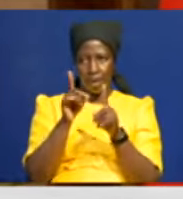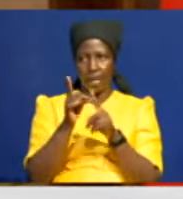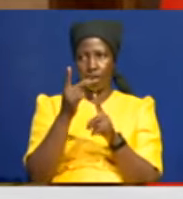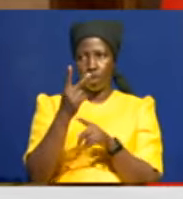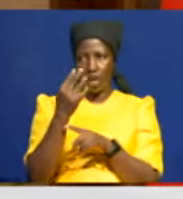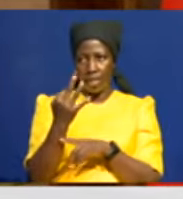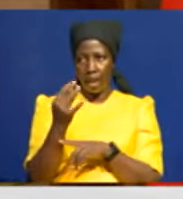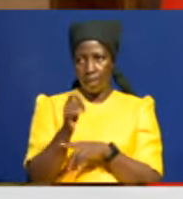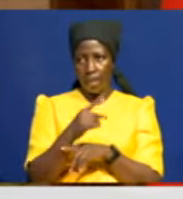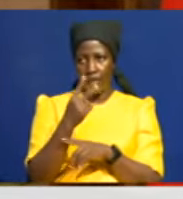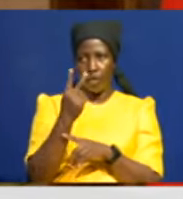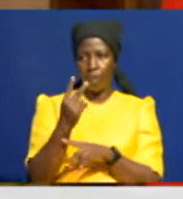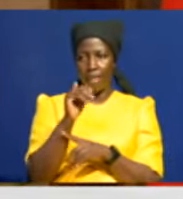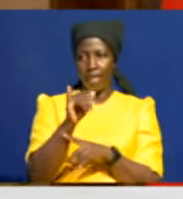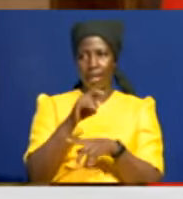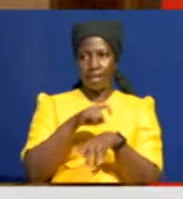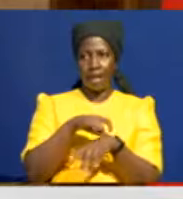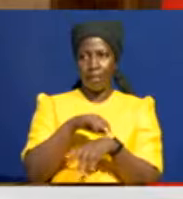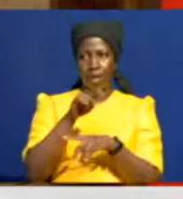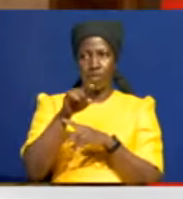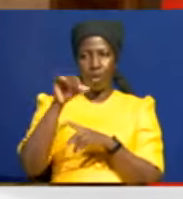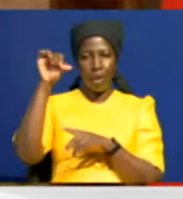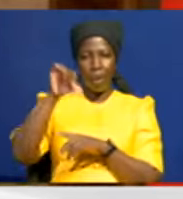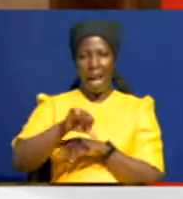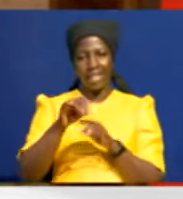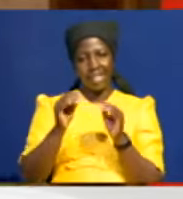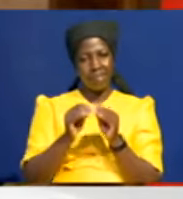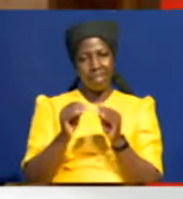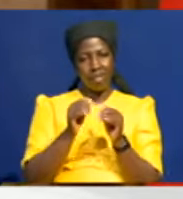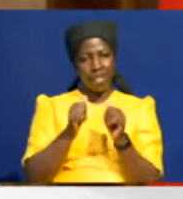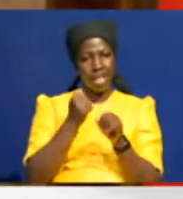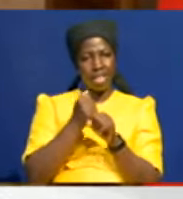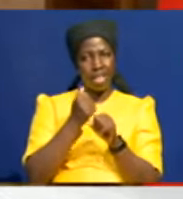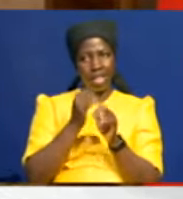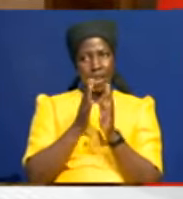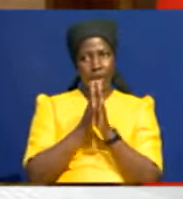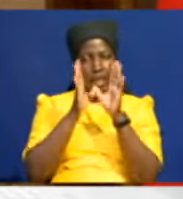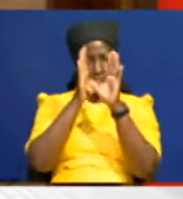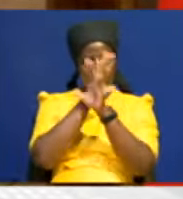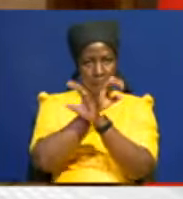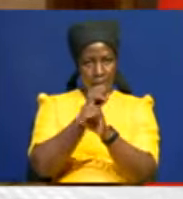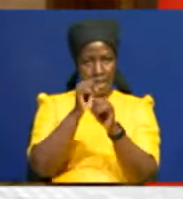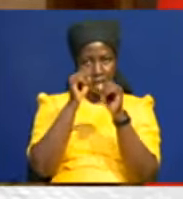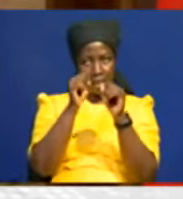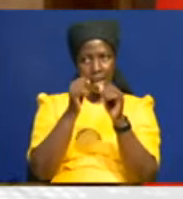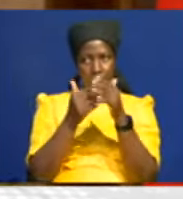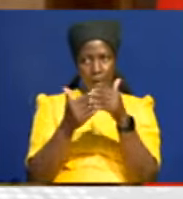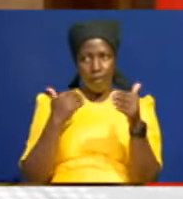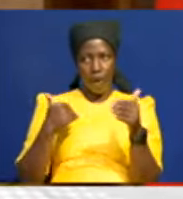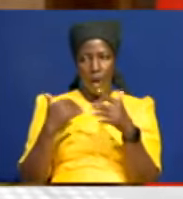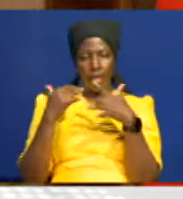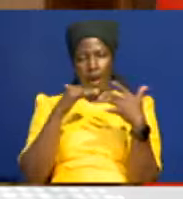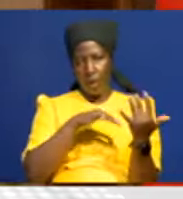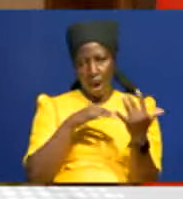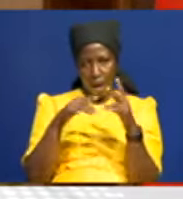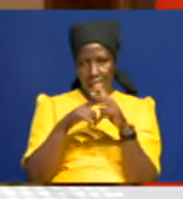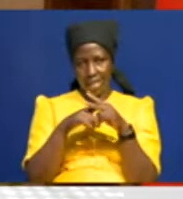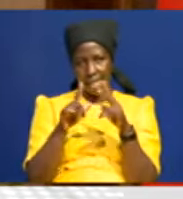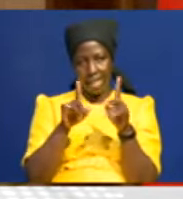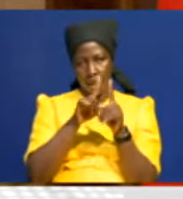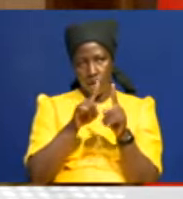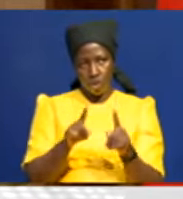and then it was the last meeting that I had with President Volodymyr Zelensky before the outbreak of the war. And I